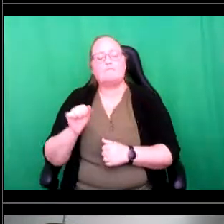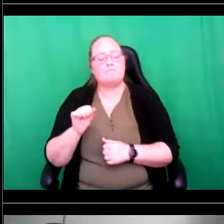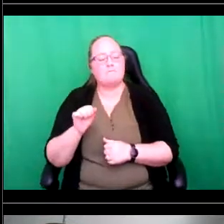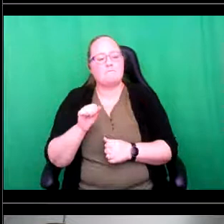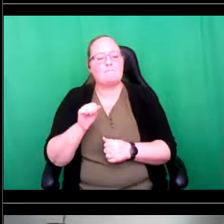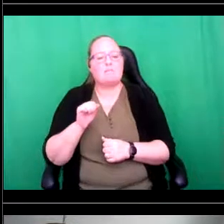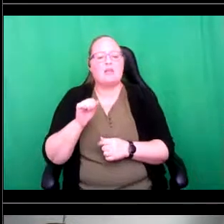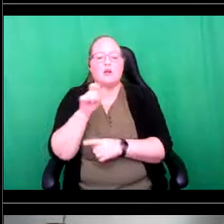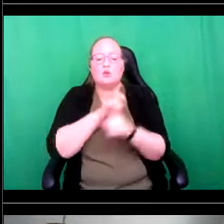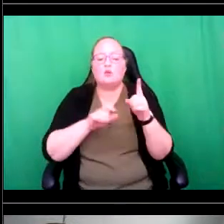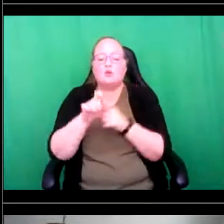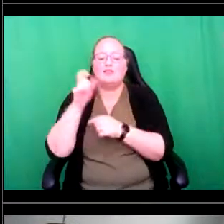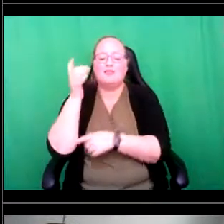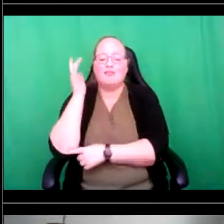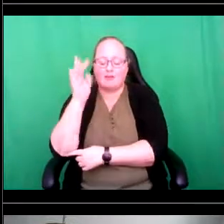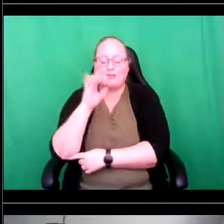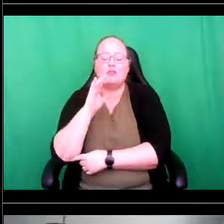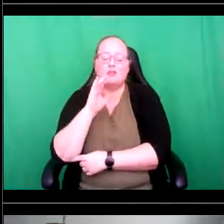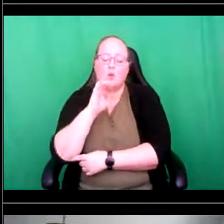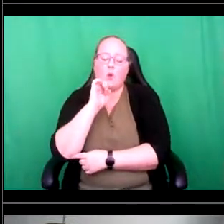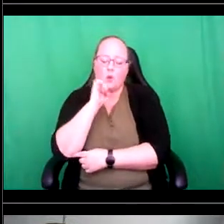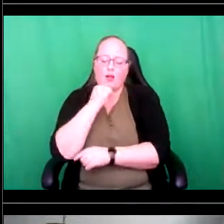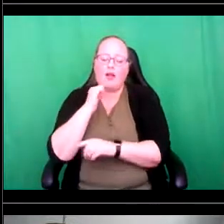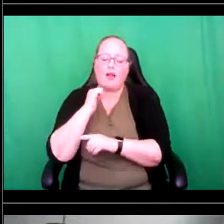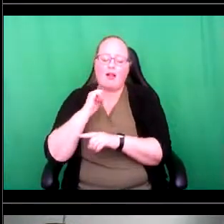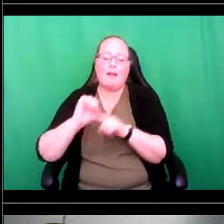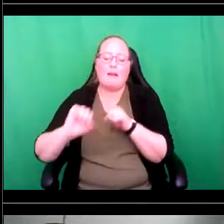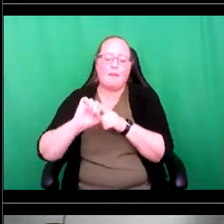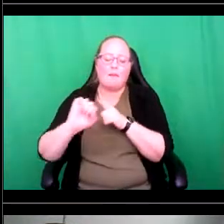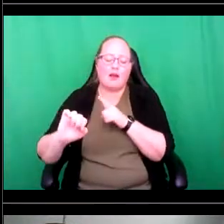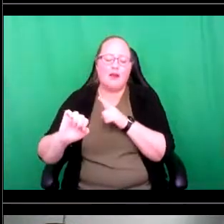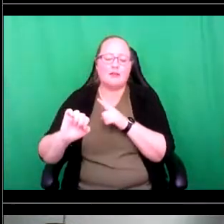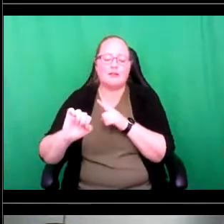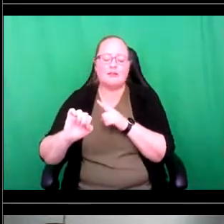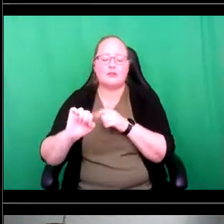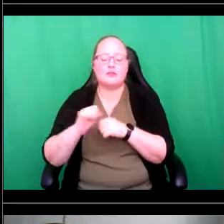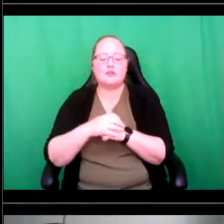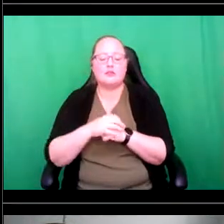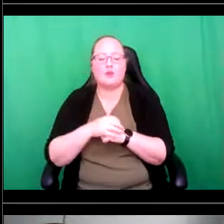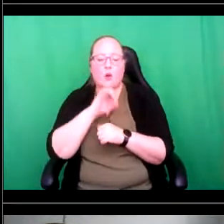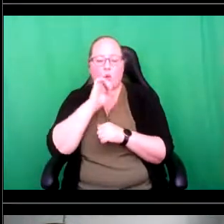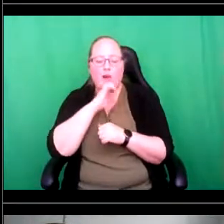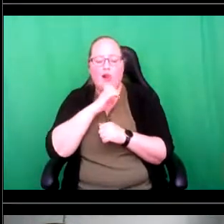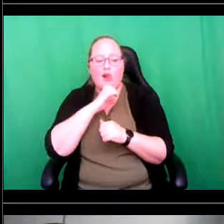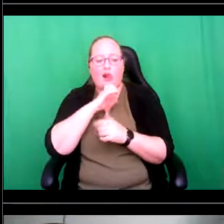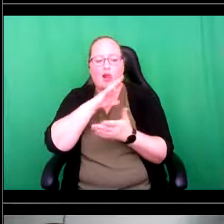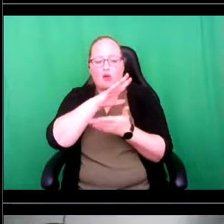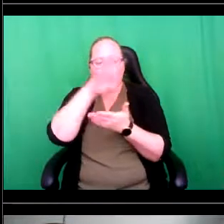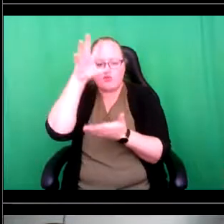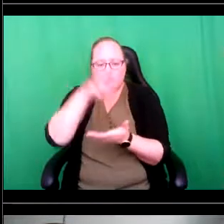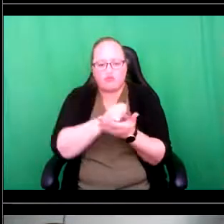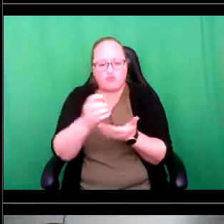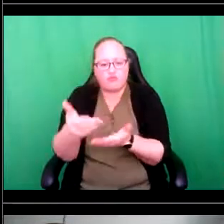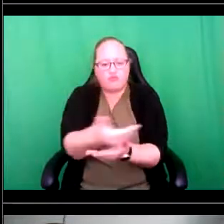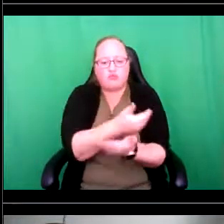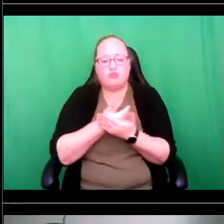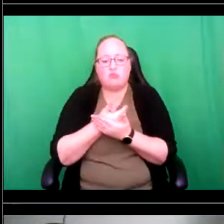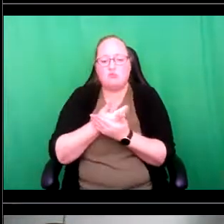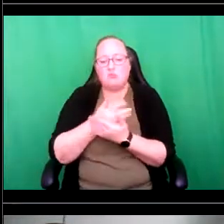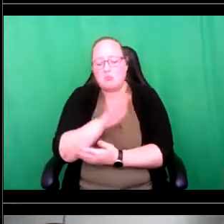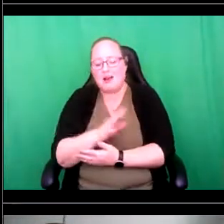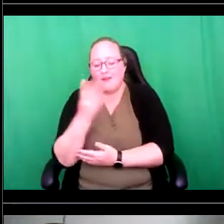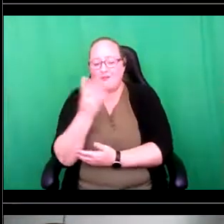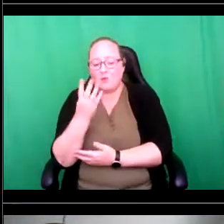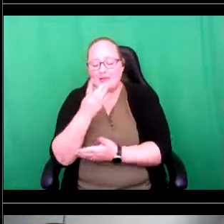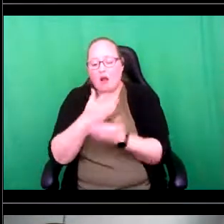Forest. We're looking to take approximately 14.5 hectares of land. Some we'd only